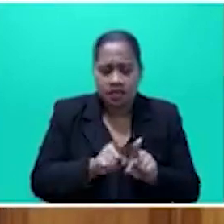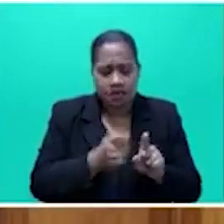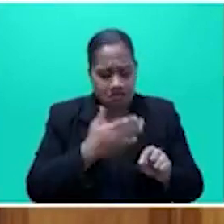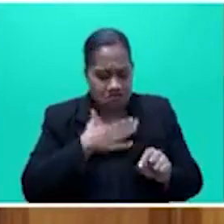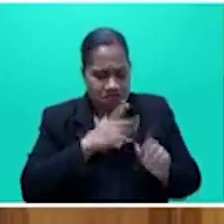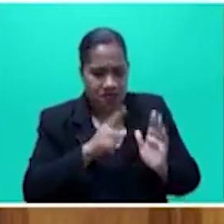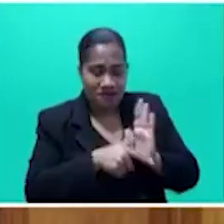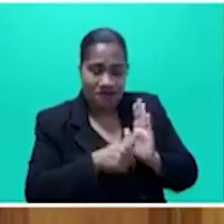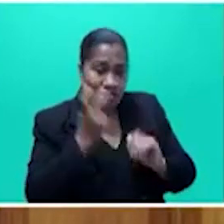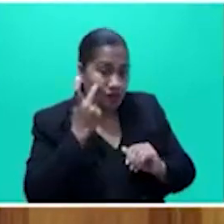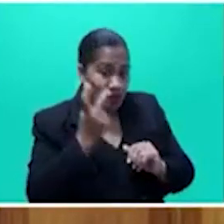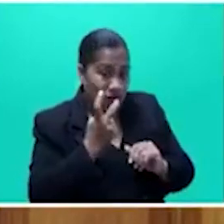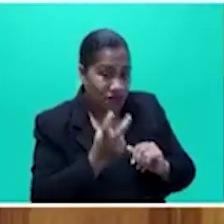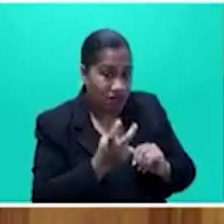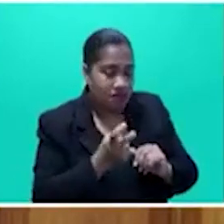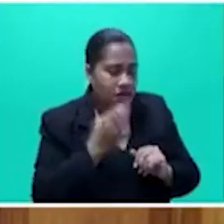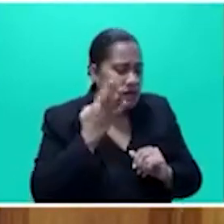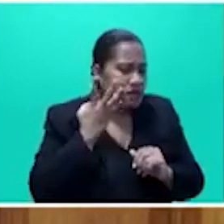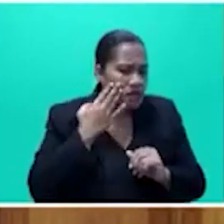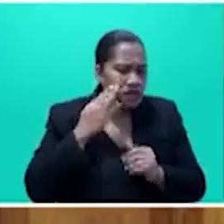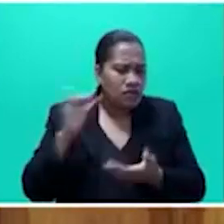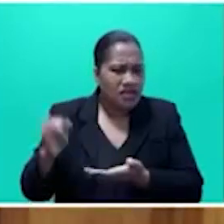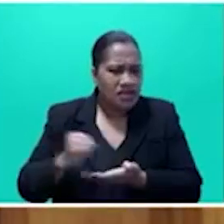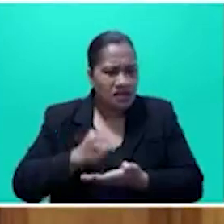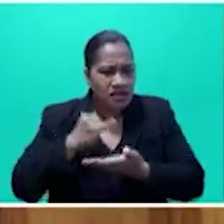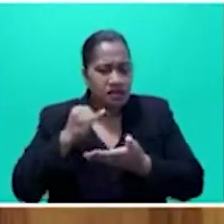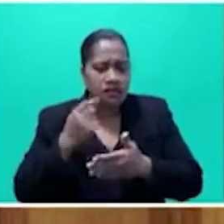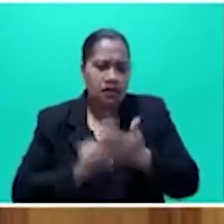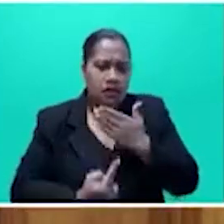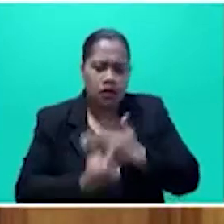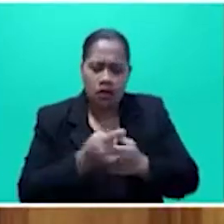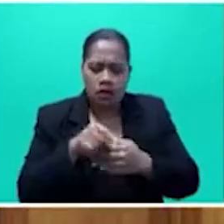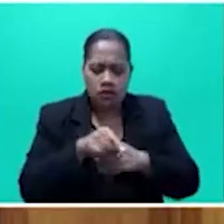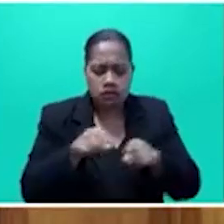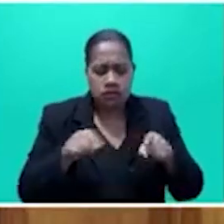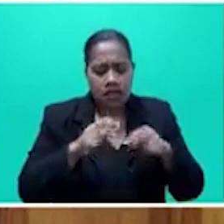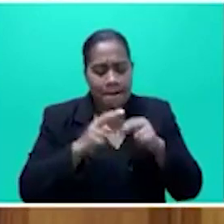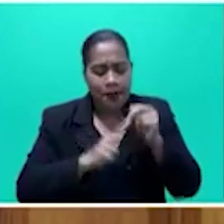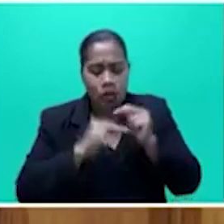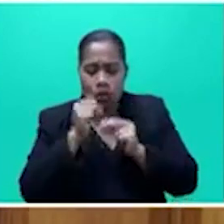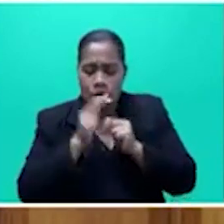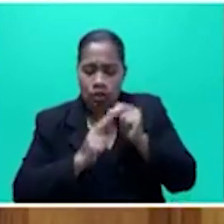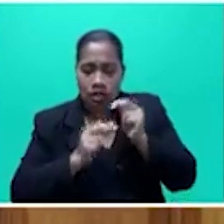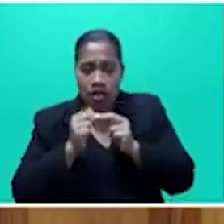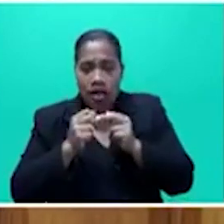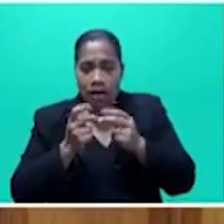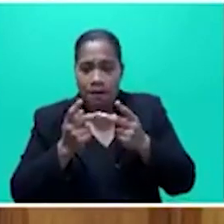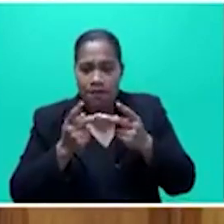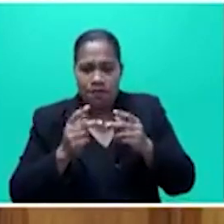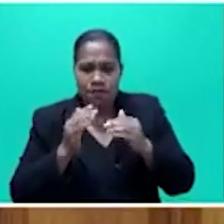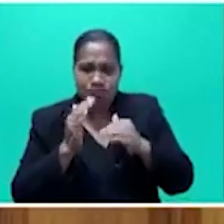when investors built properties in Raki Raki,